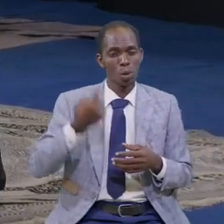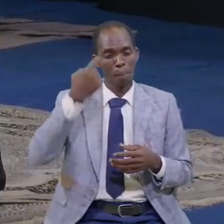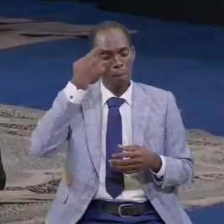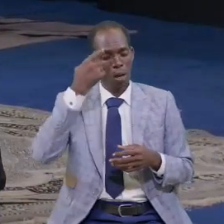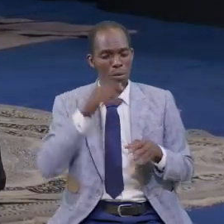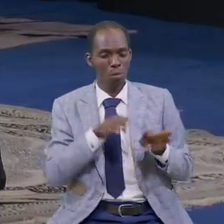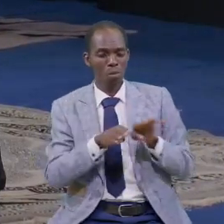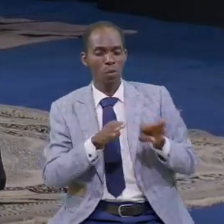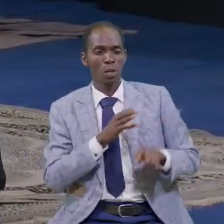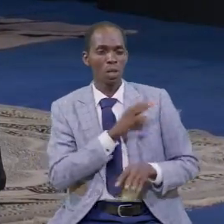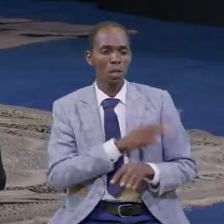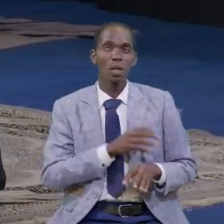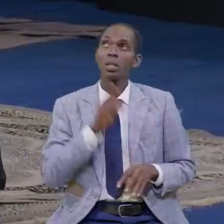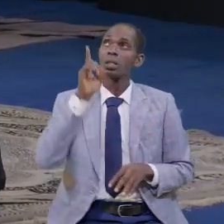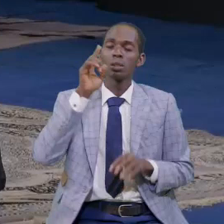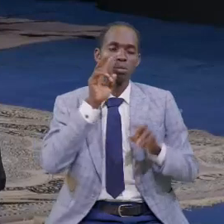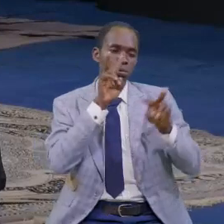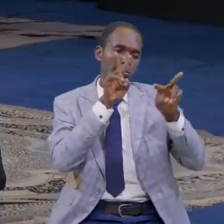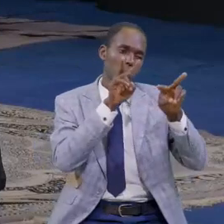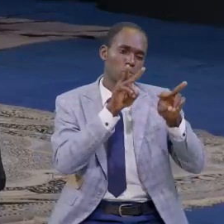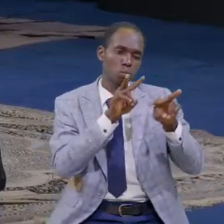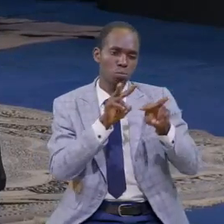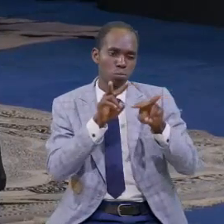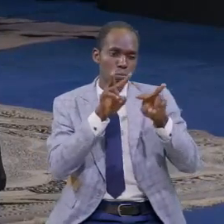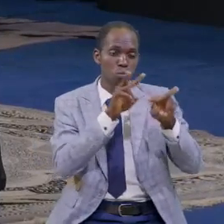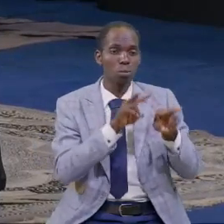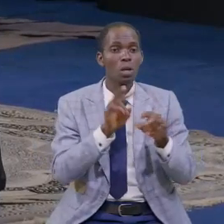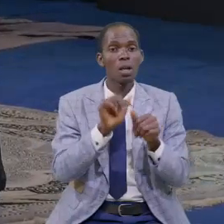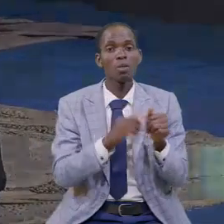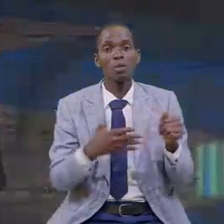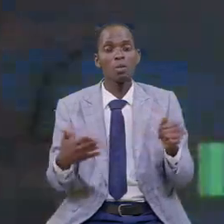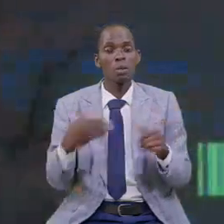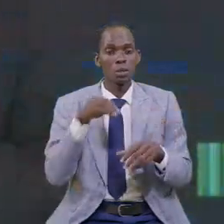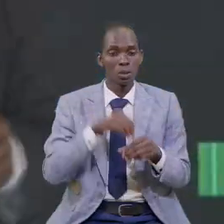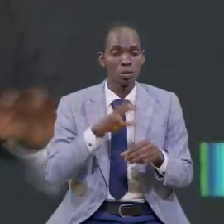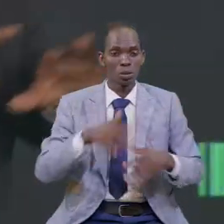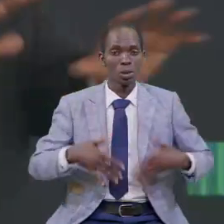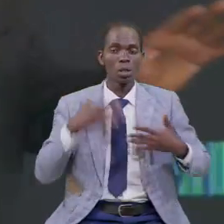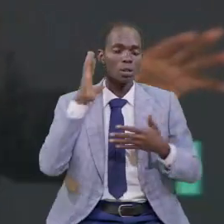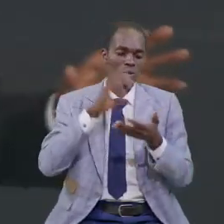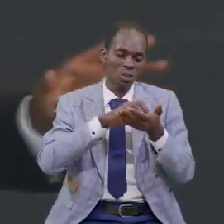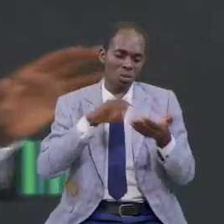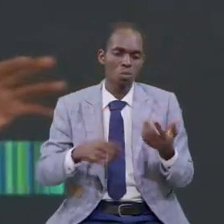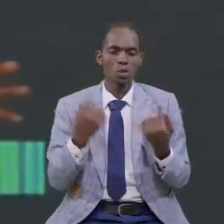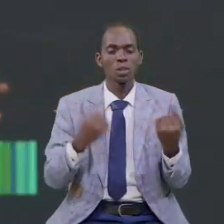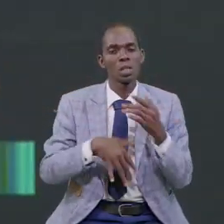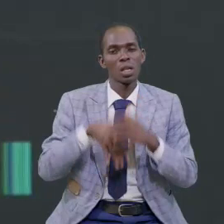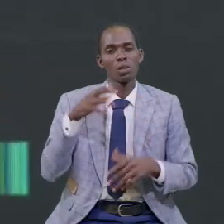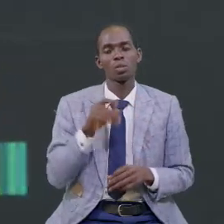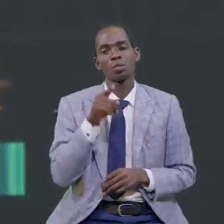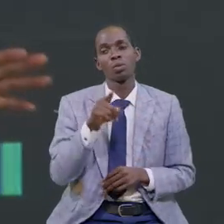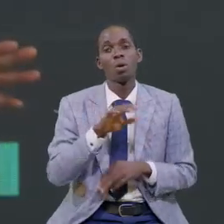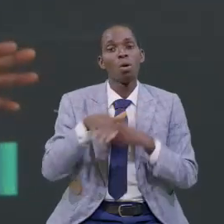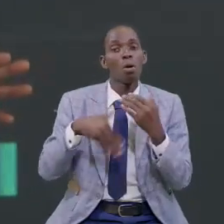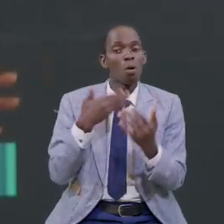He searches everywhere and he takes sin away from you. All the sins of the world,